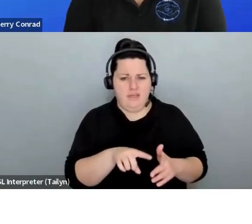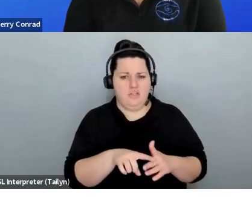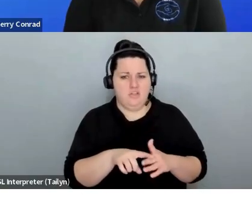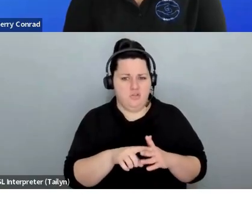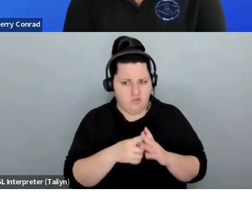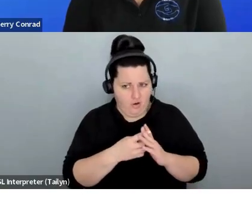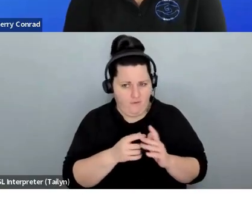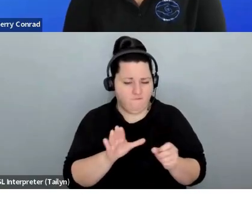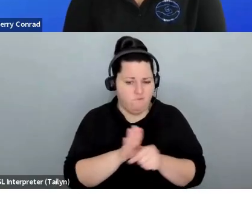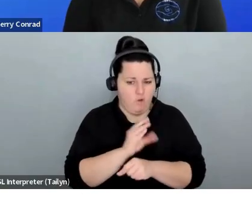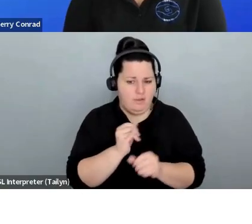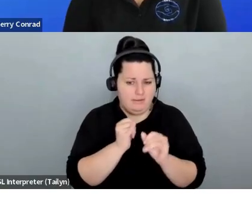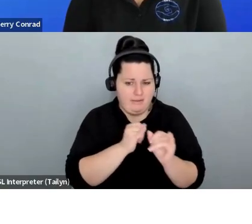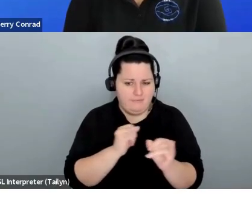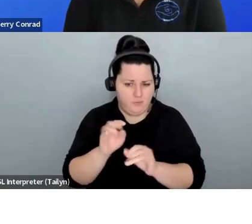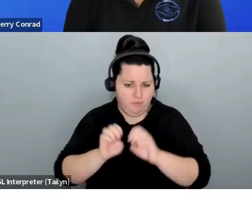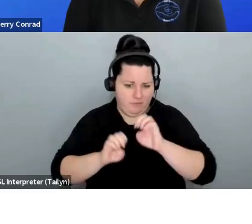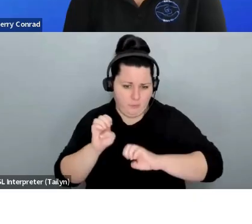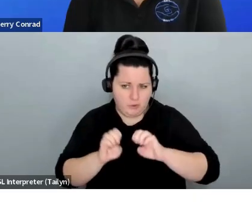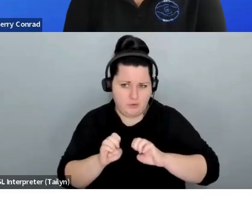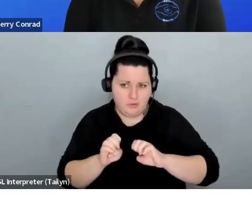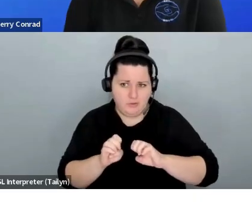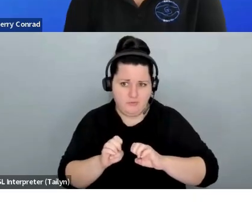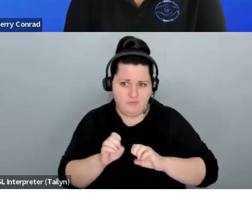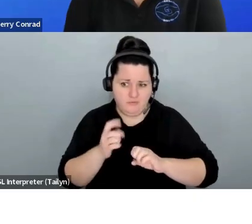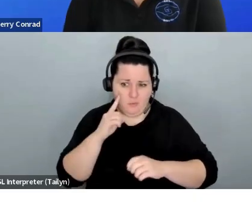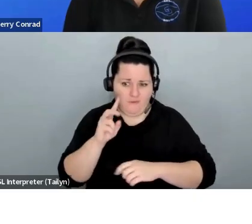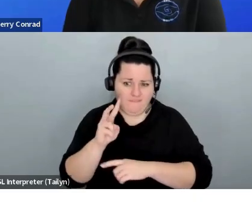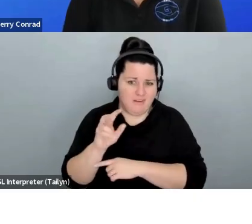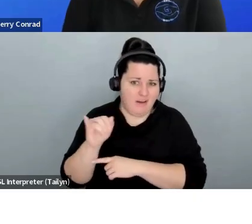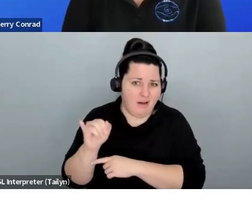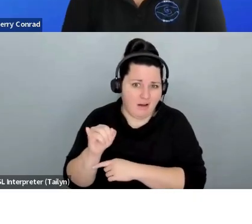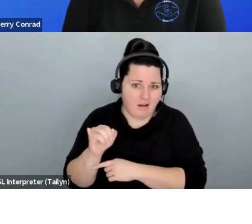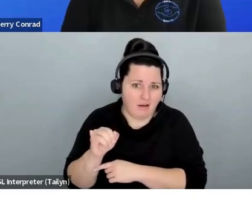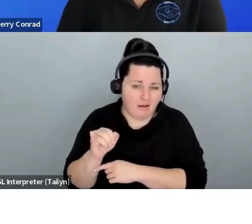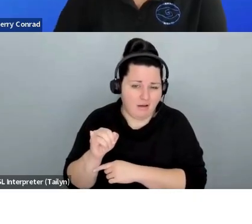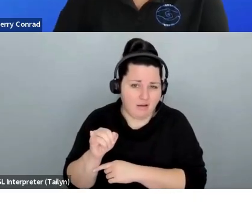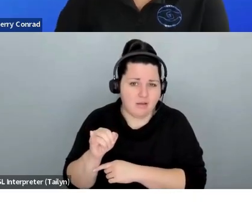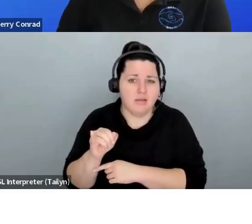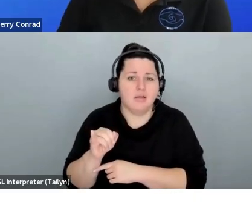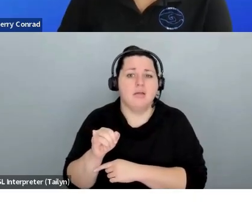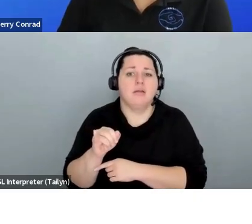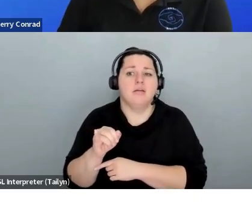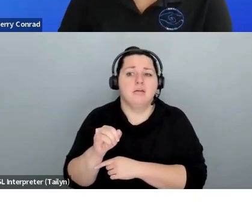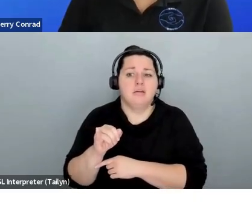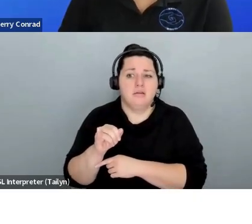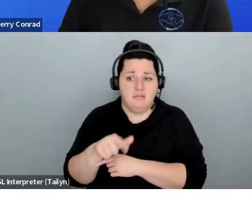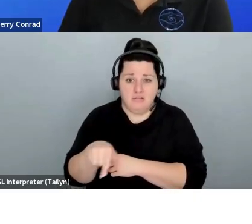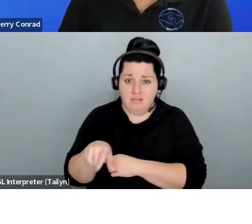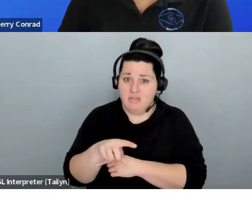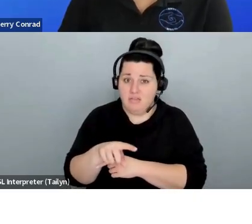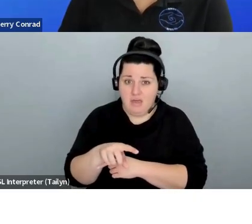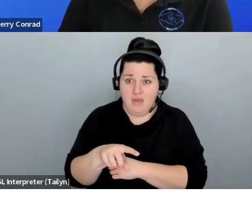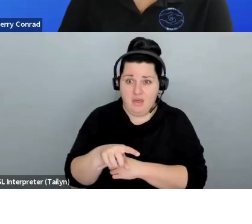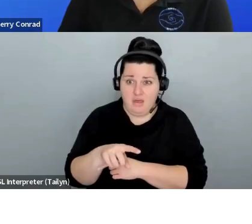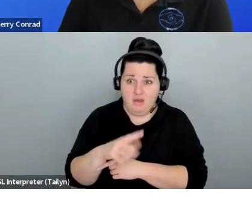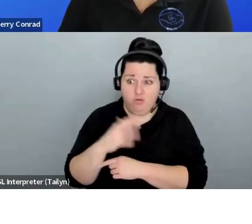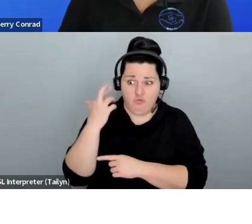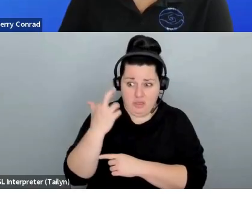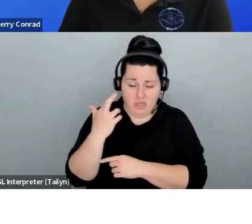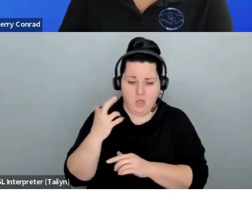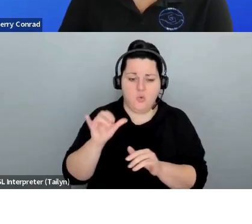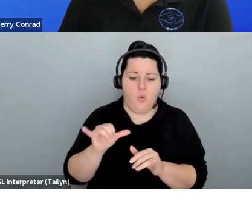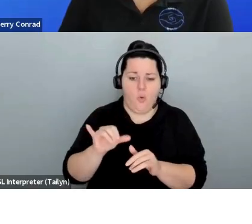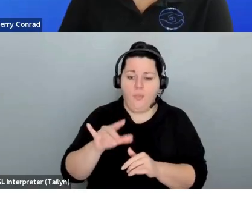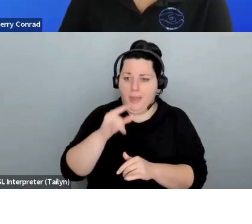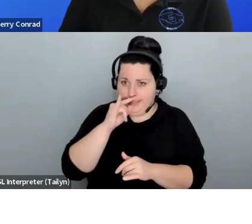and individual evaluation for visual impairments, and they find that that child is eligible,